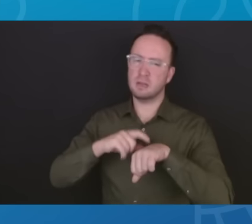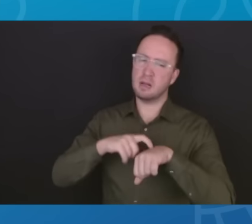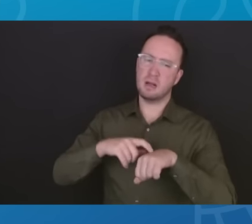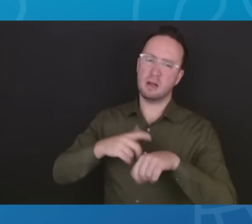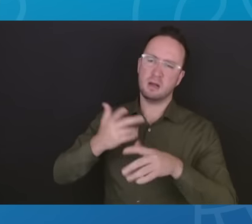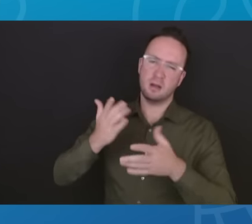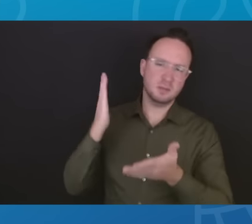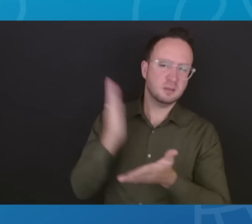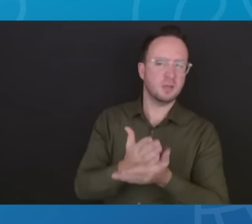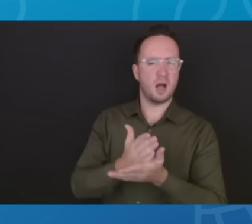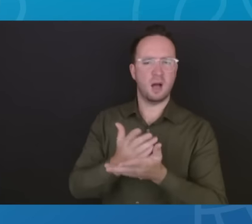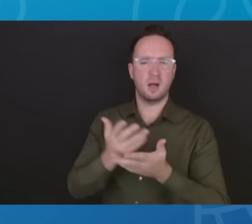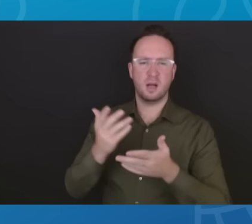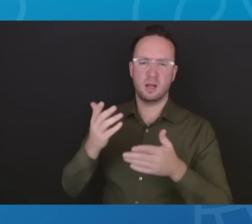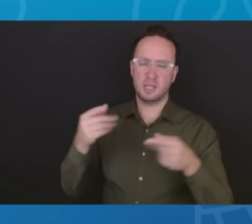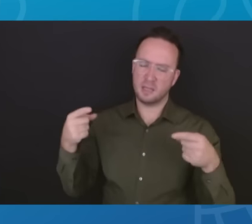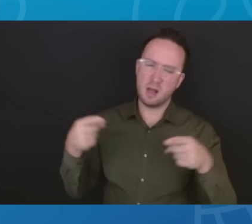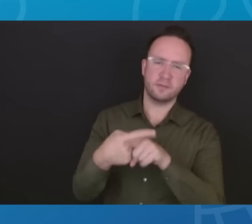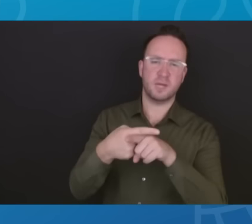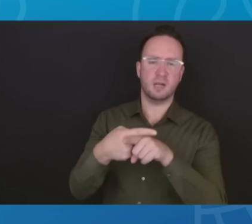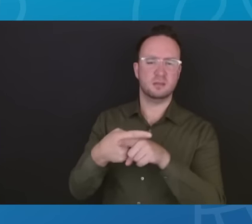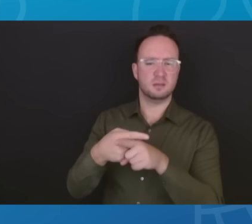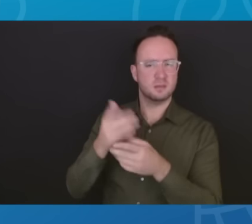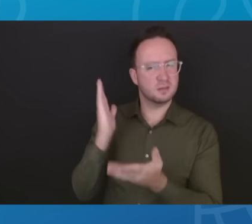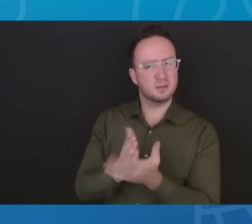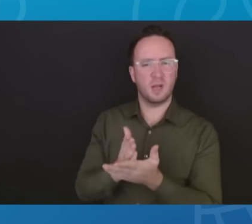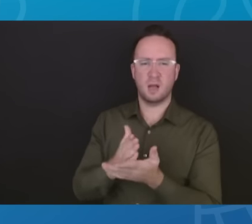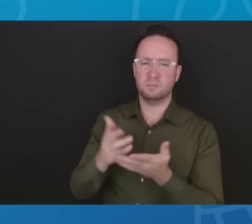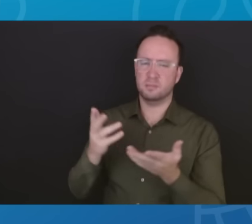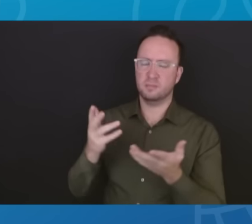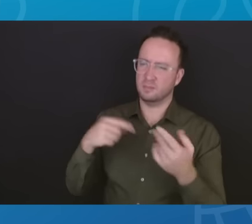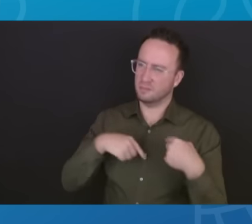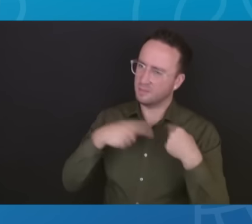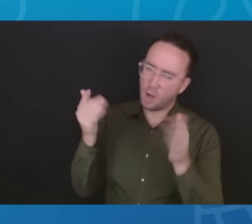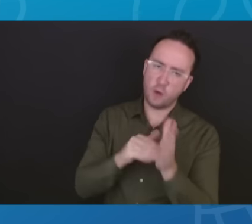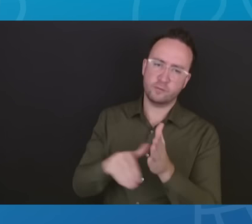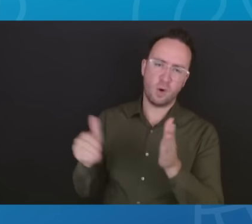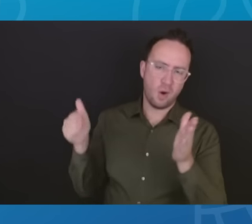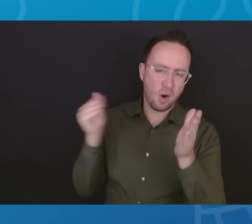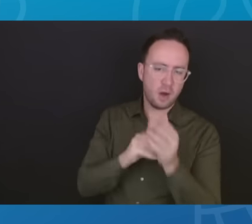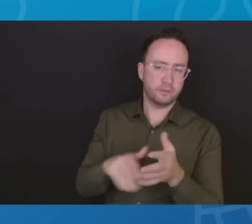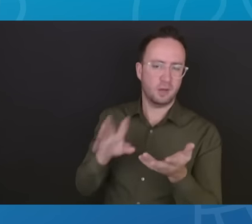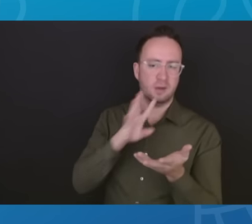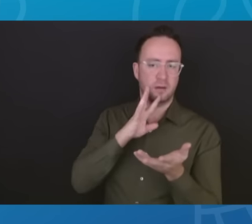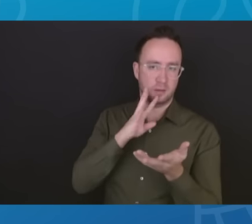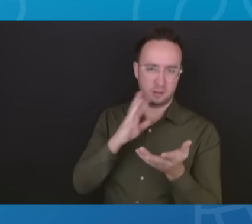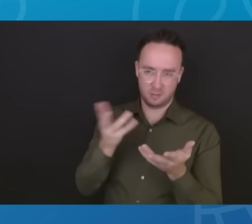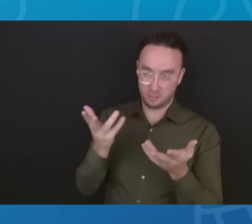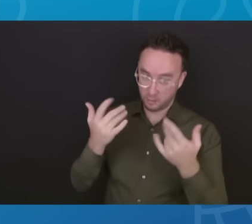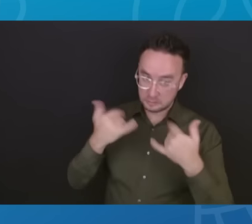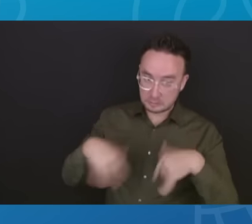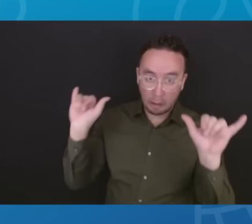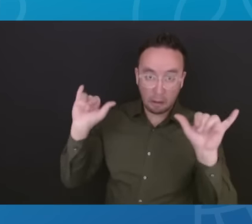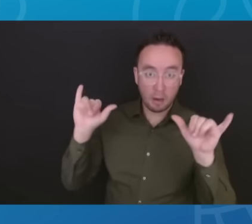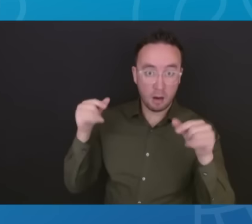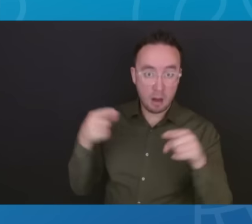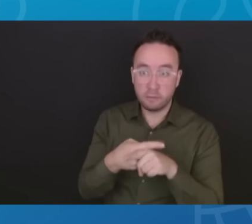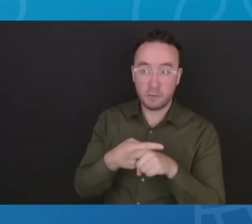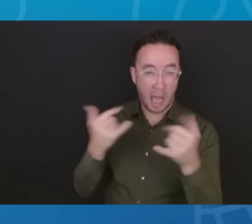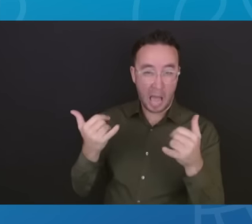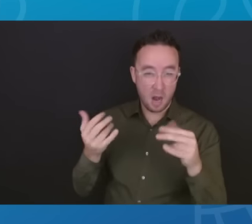today. Obviously, this conflict is not only ongoing, but it's escalating in every